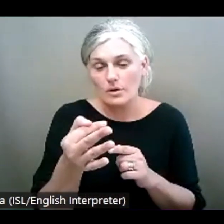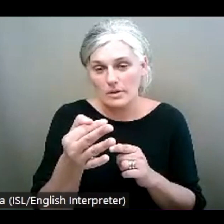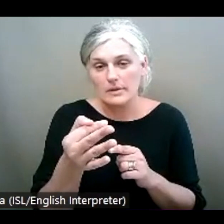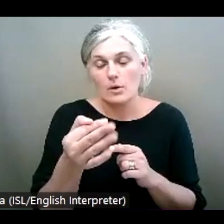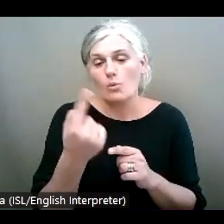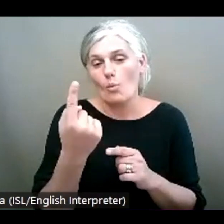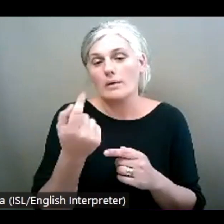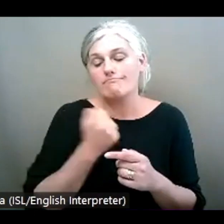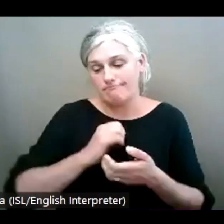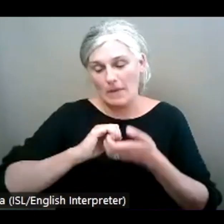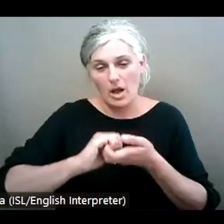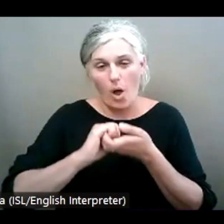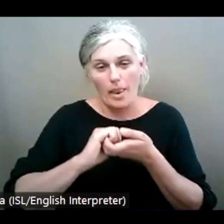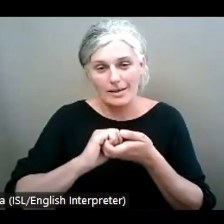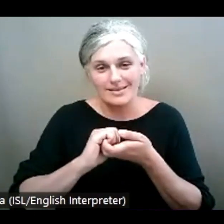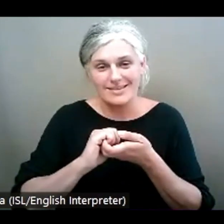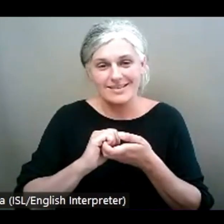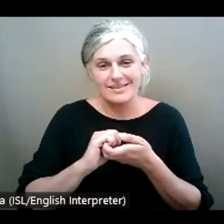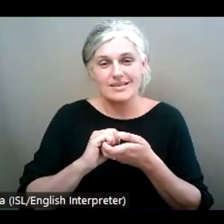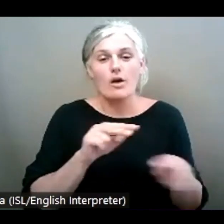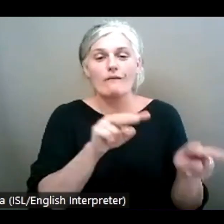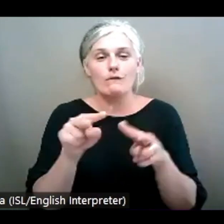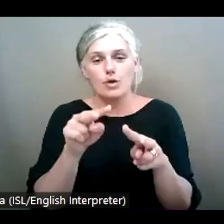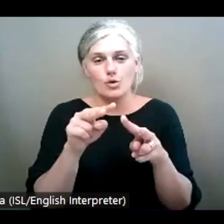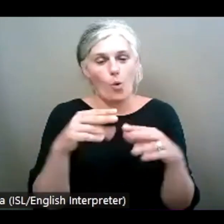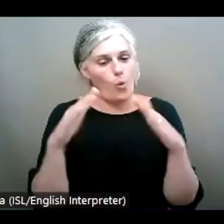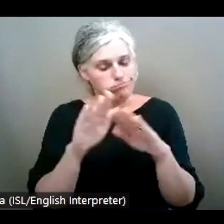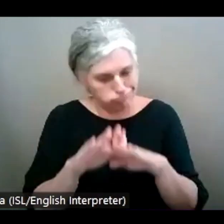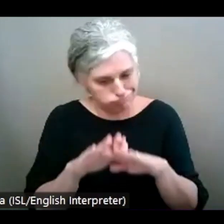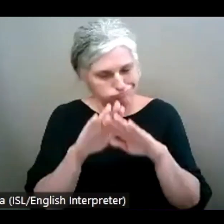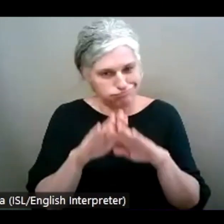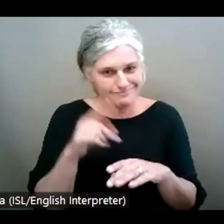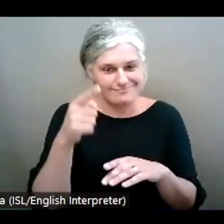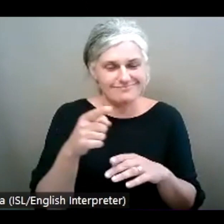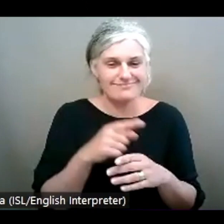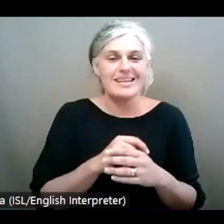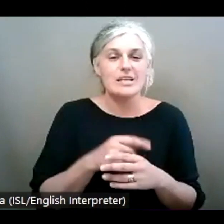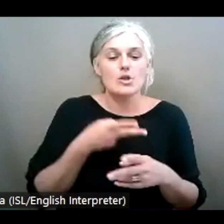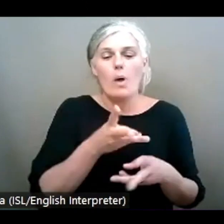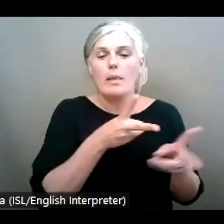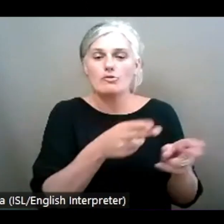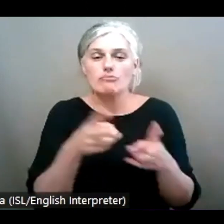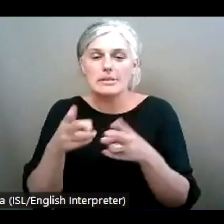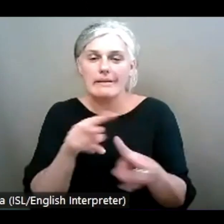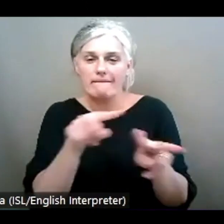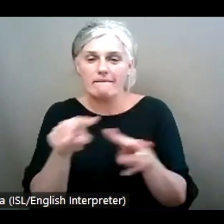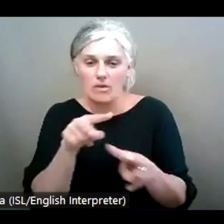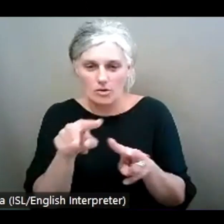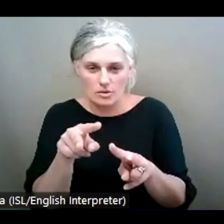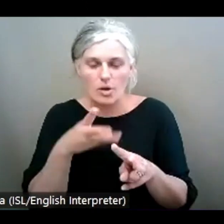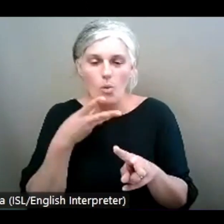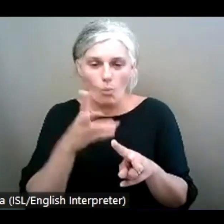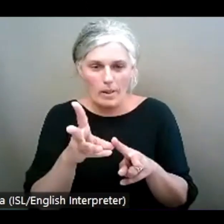my colleague and video guru, John, who's going to edit this down for our